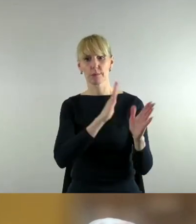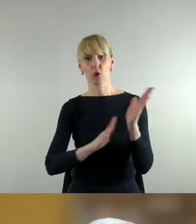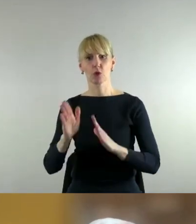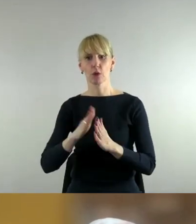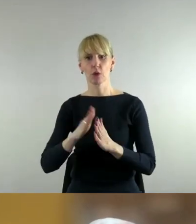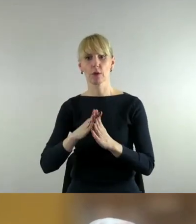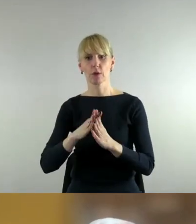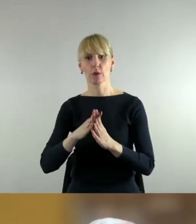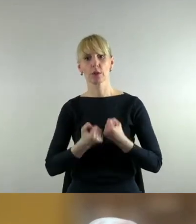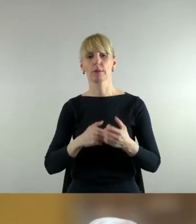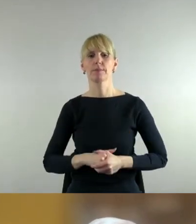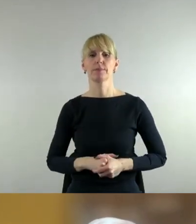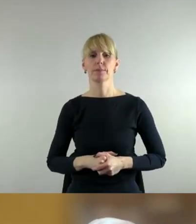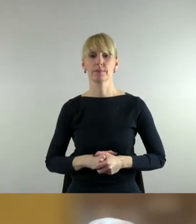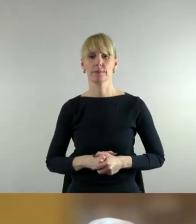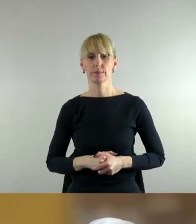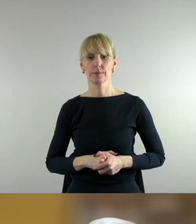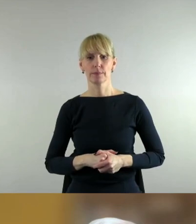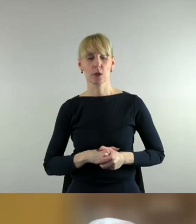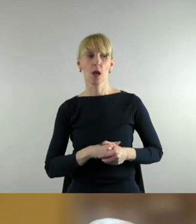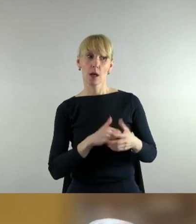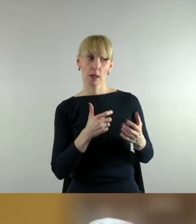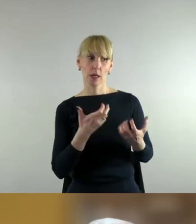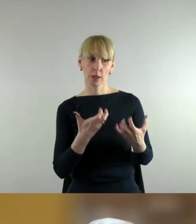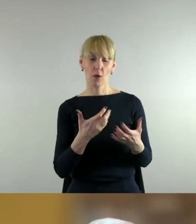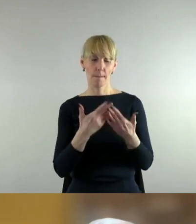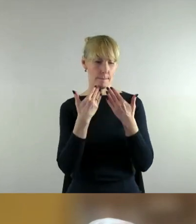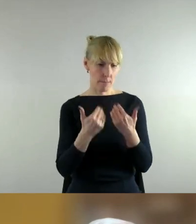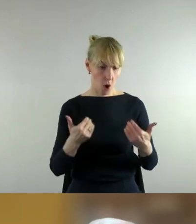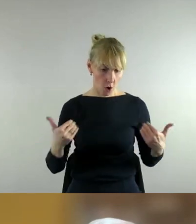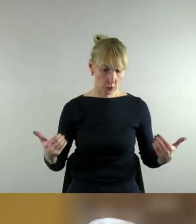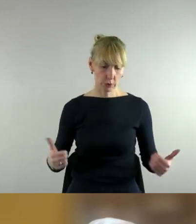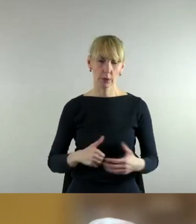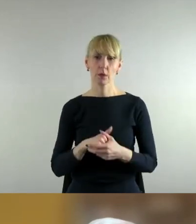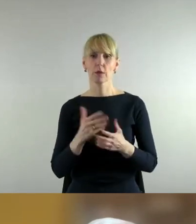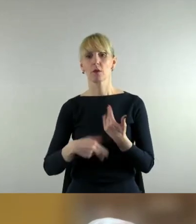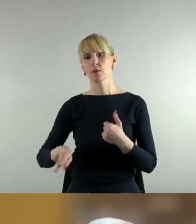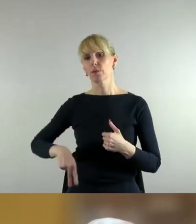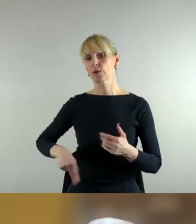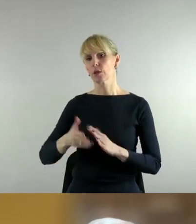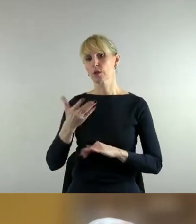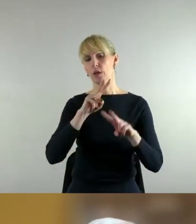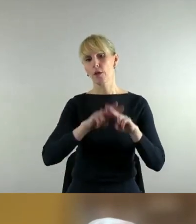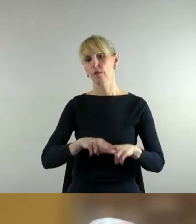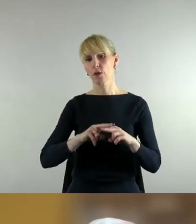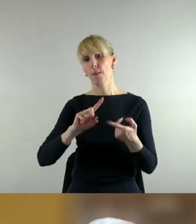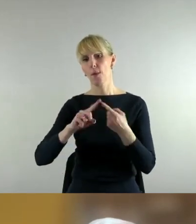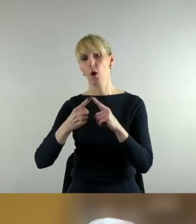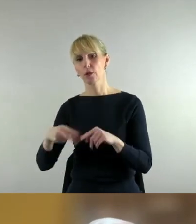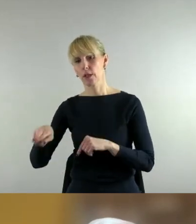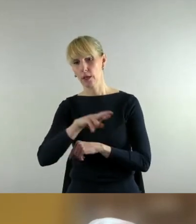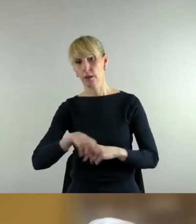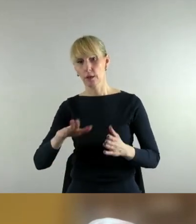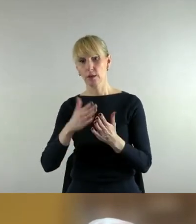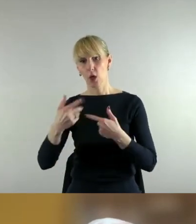fruitful for us. I think it helps us to prepare for the future. This is why I'm very grateful, and I would like to say a big thank you from